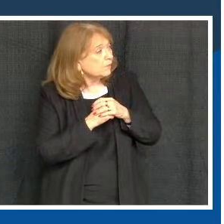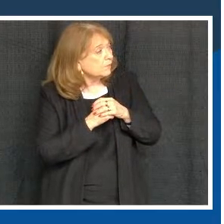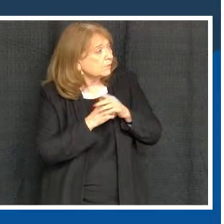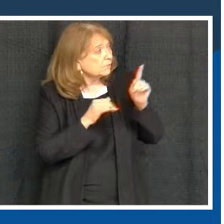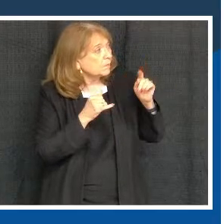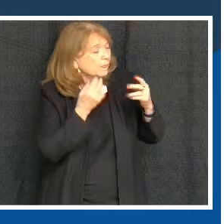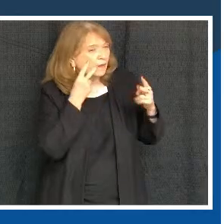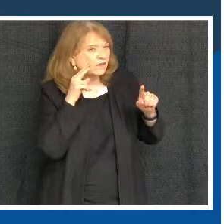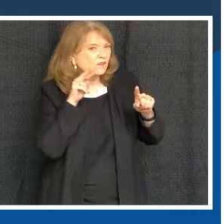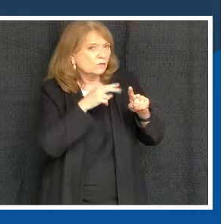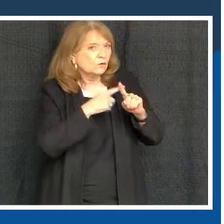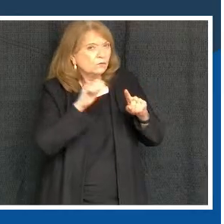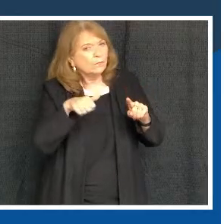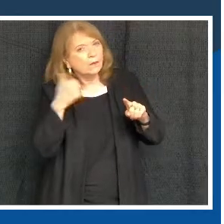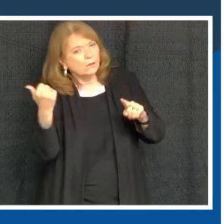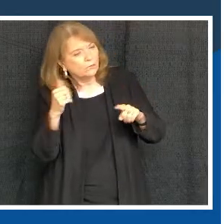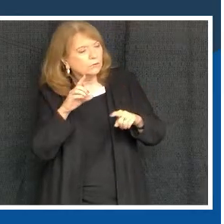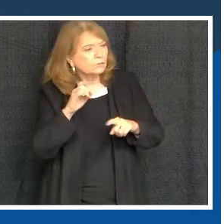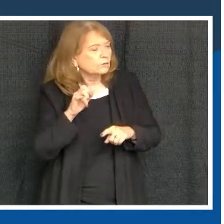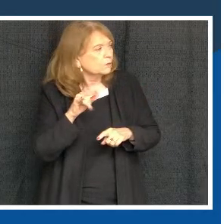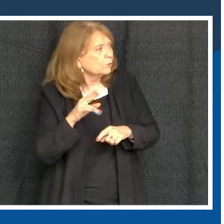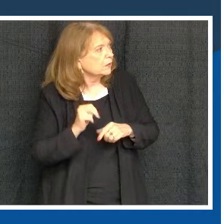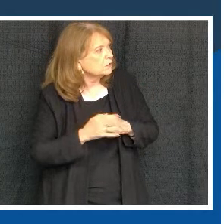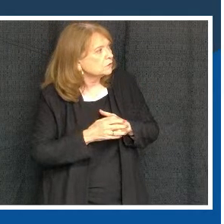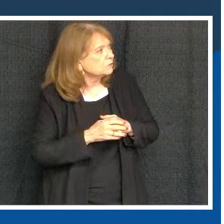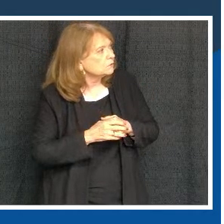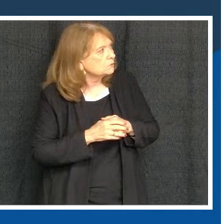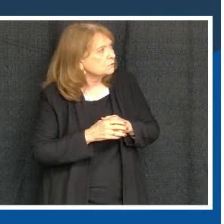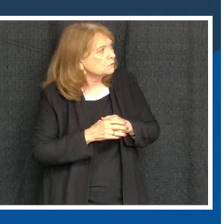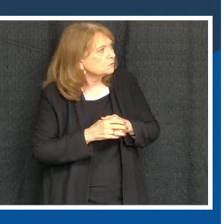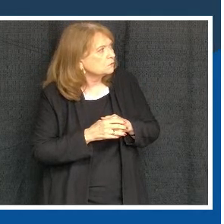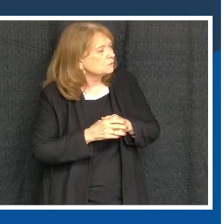And looking back the other direction.